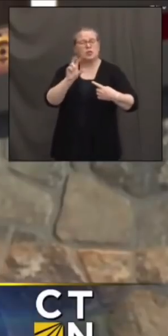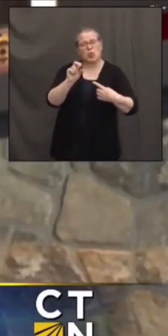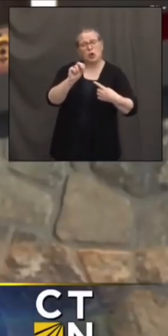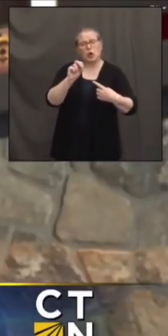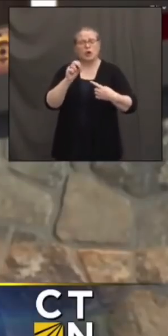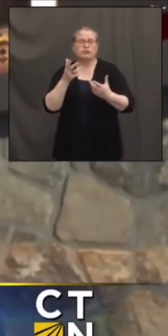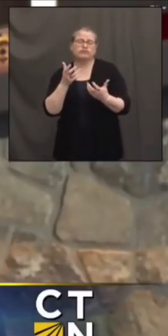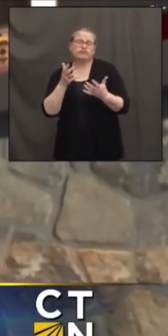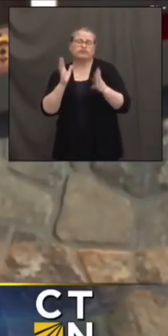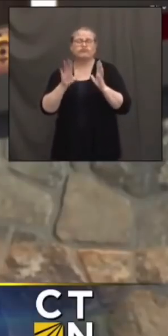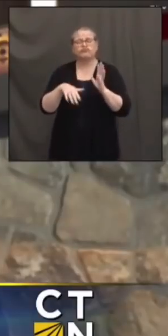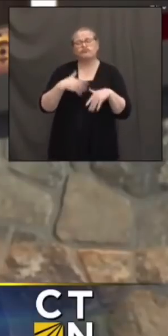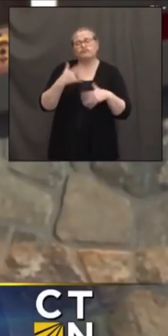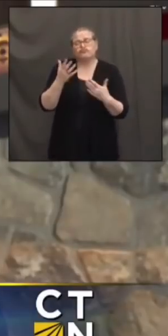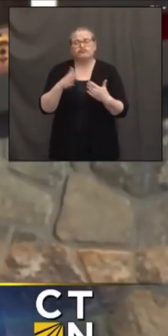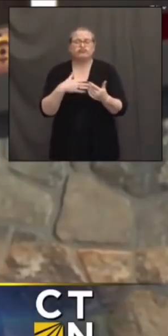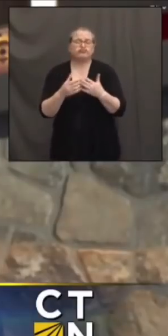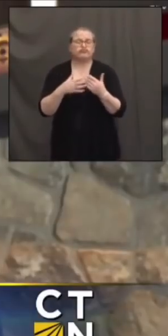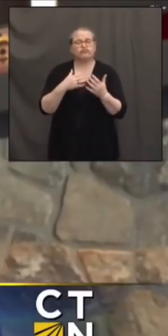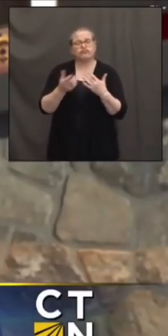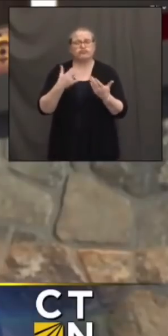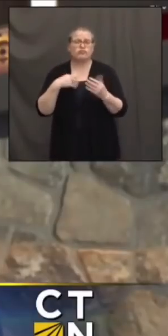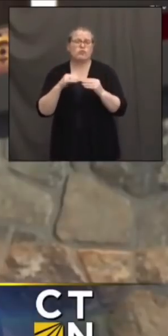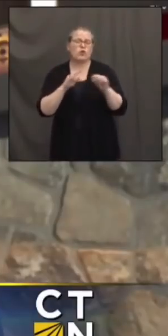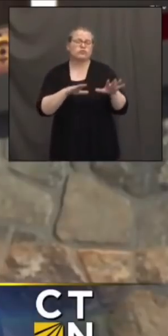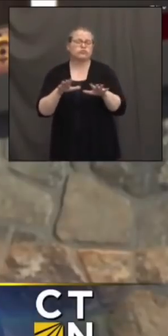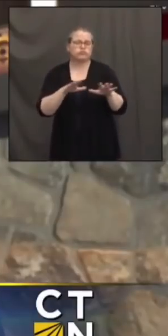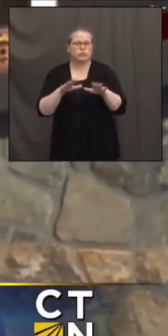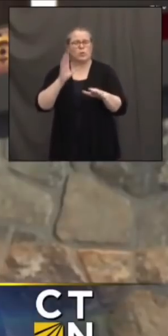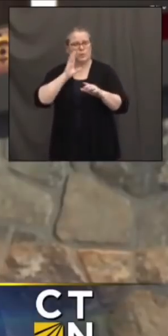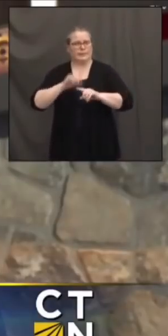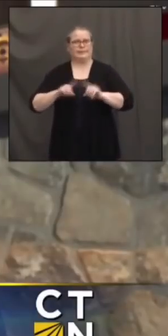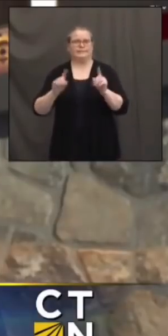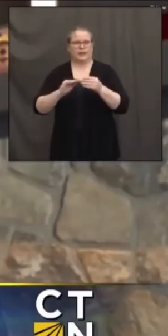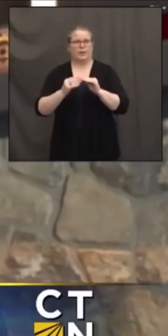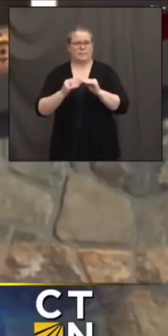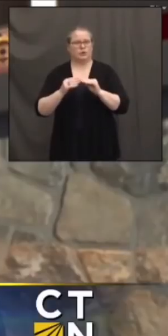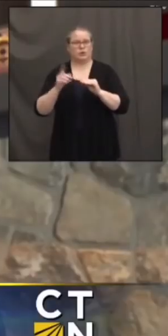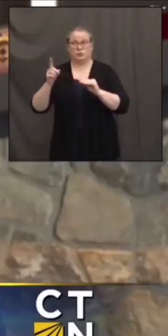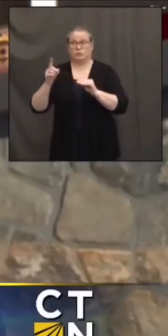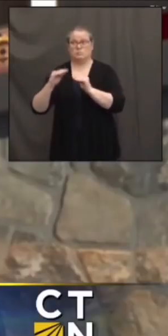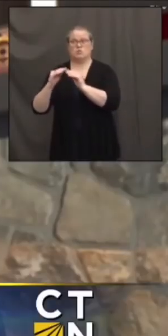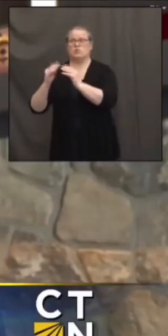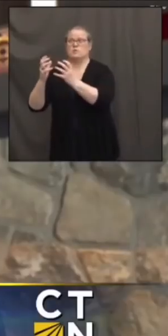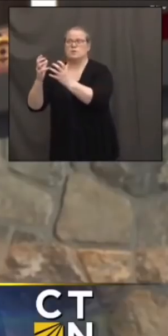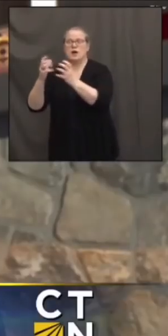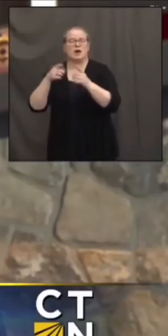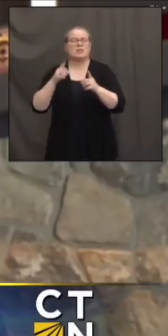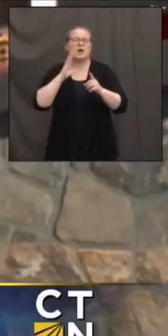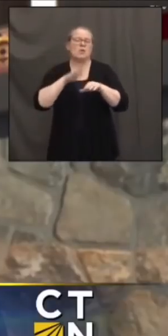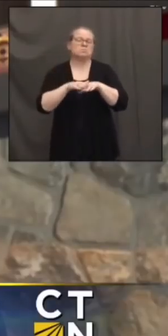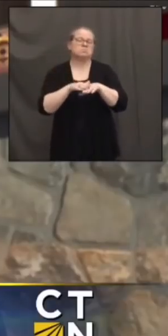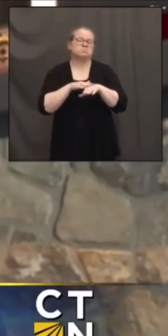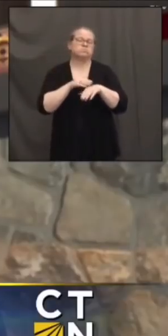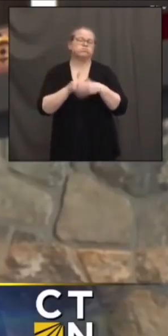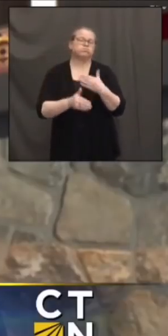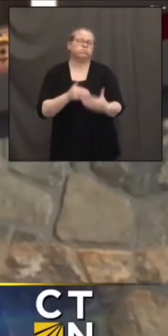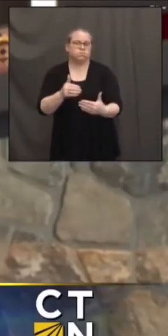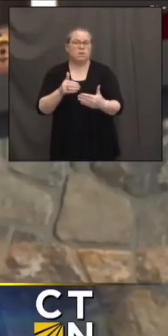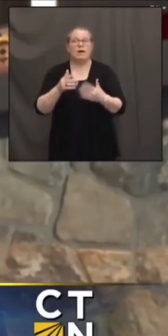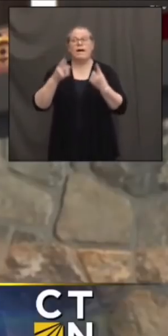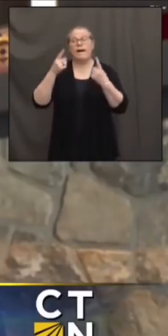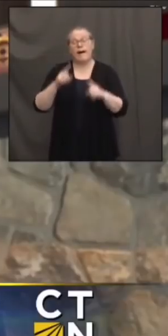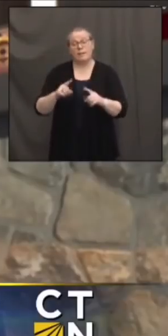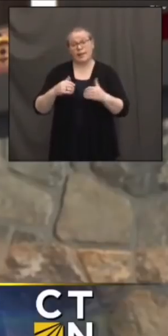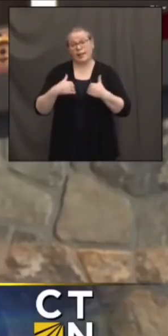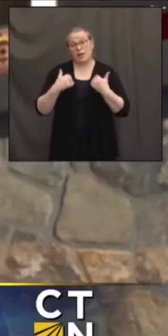get the same level of penetration. And look, if you look at flu vaccination rates, it's sort of a barbell. You see brisk uptake among the